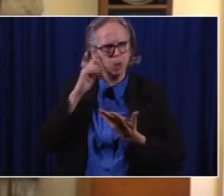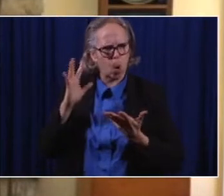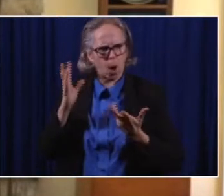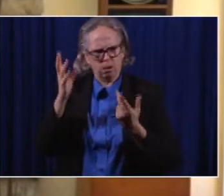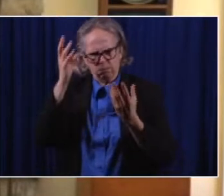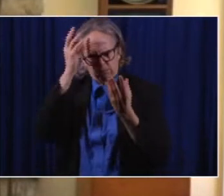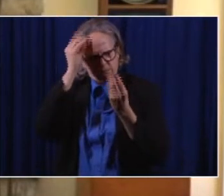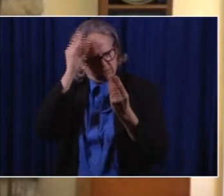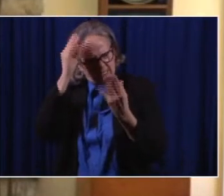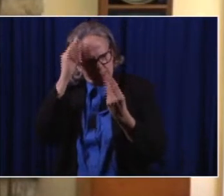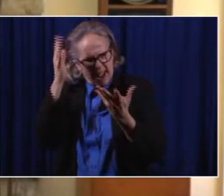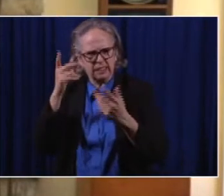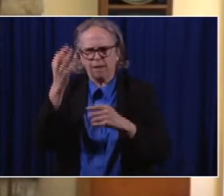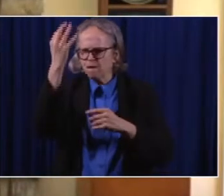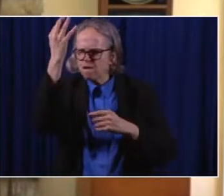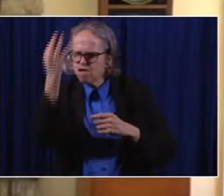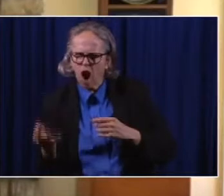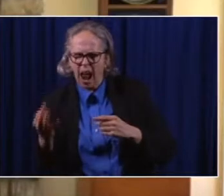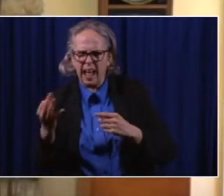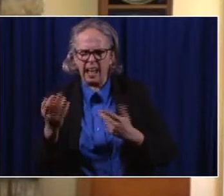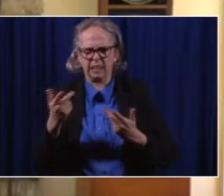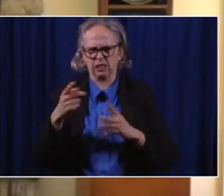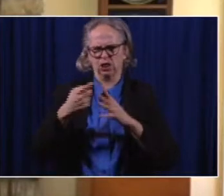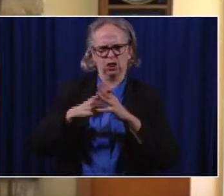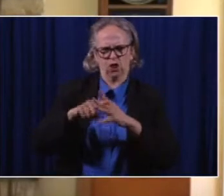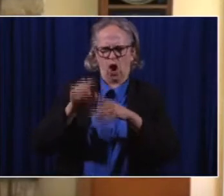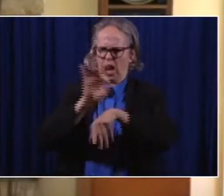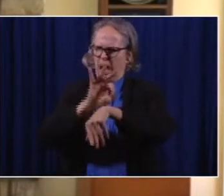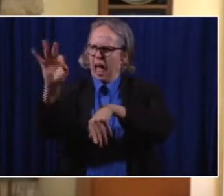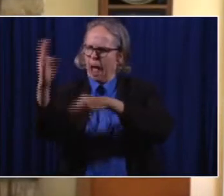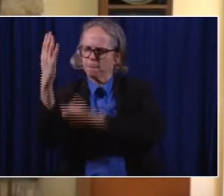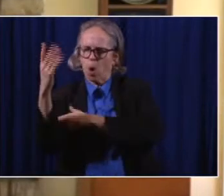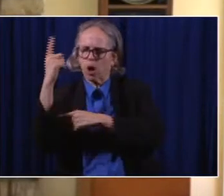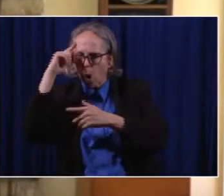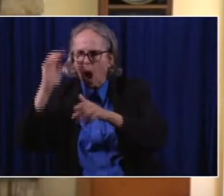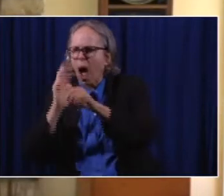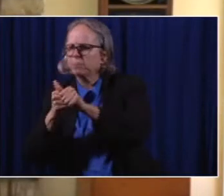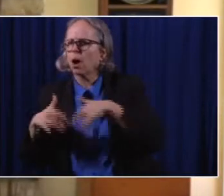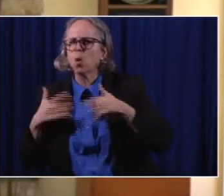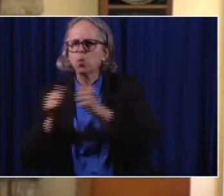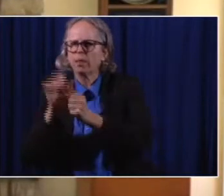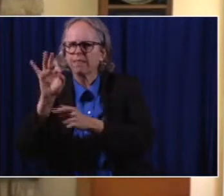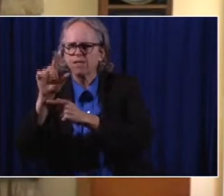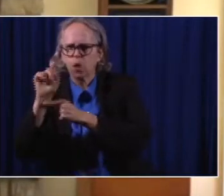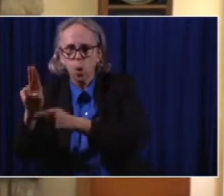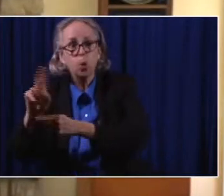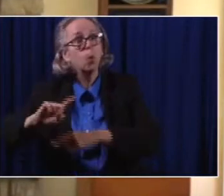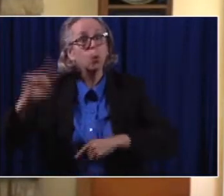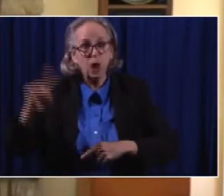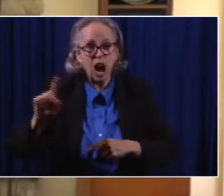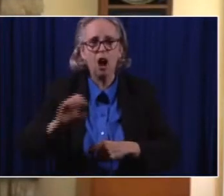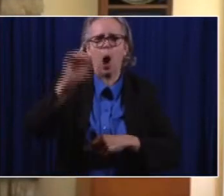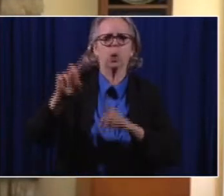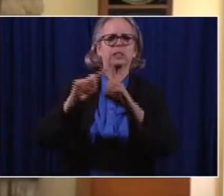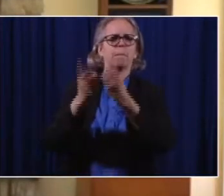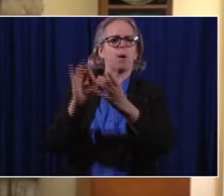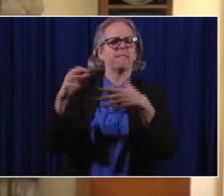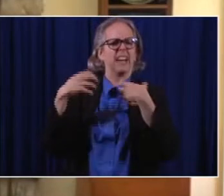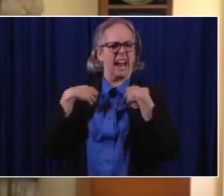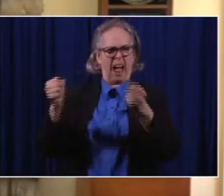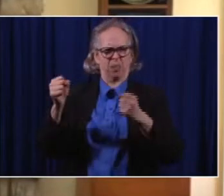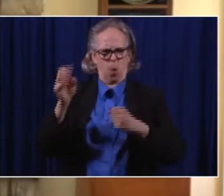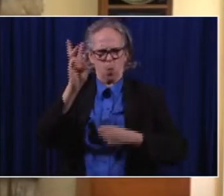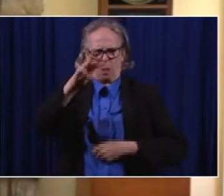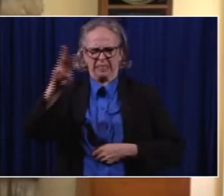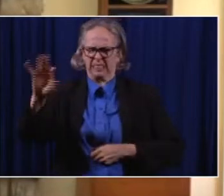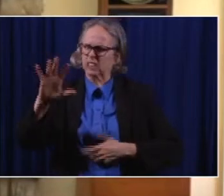we urge everyone to get a flu shot. It's very early in the flu season. We can't really tell how severe this season